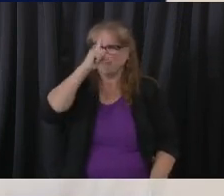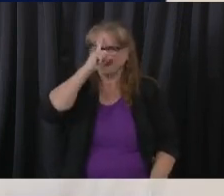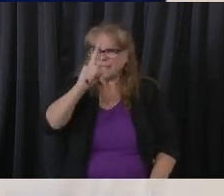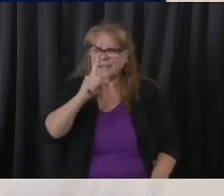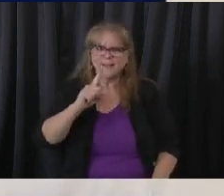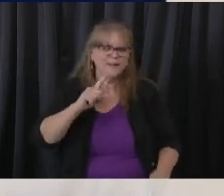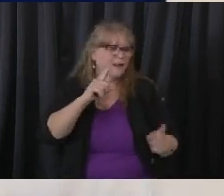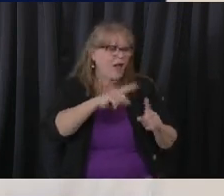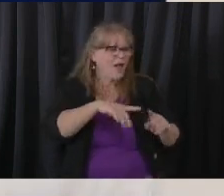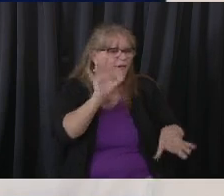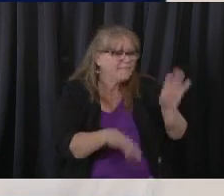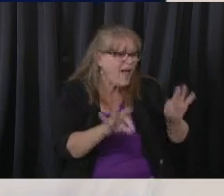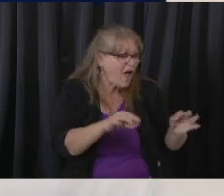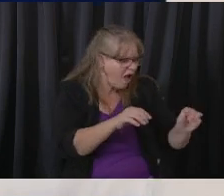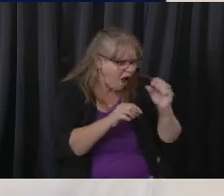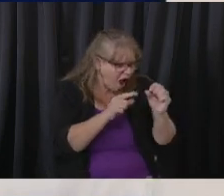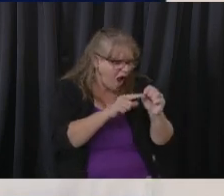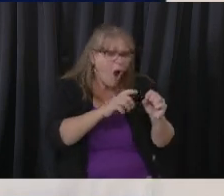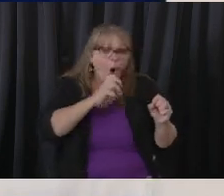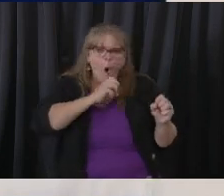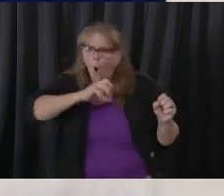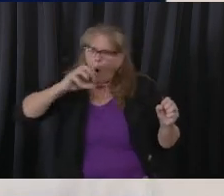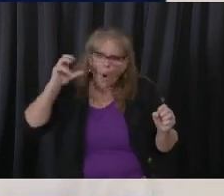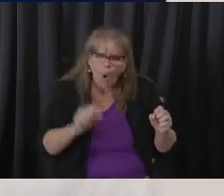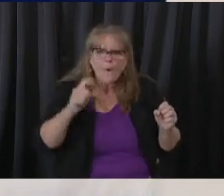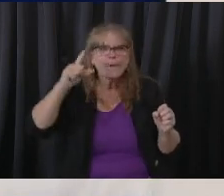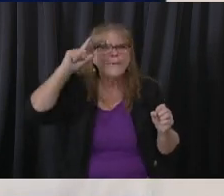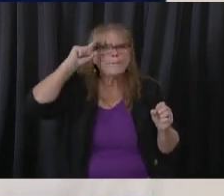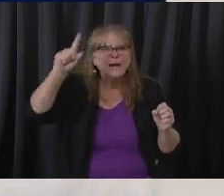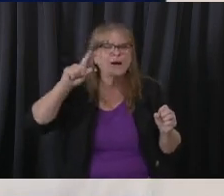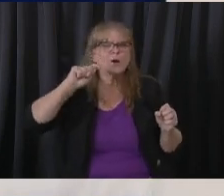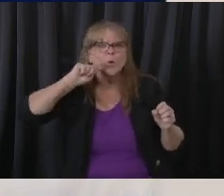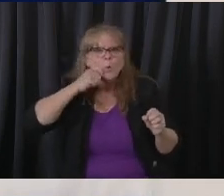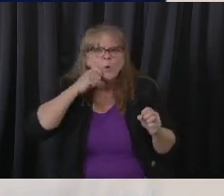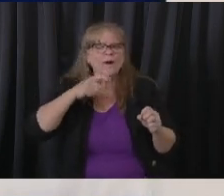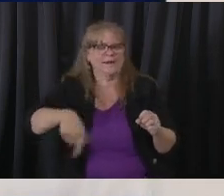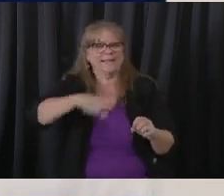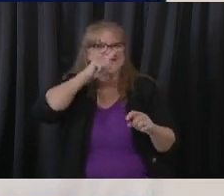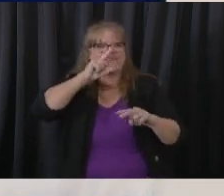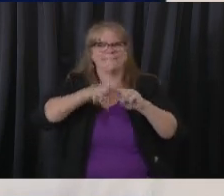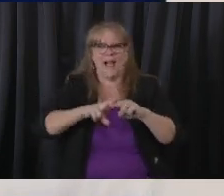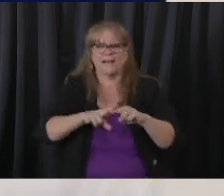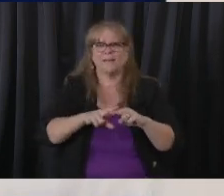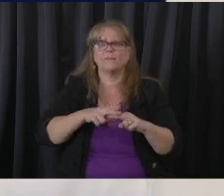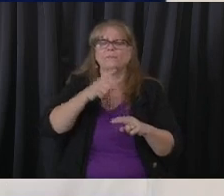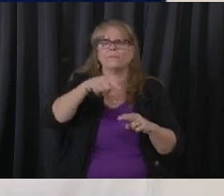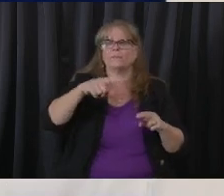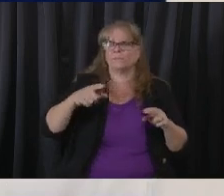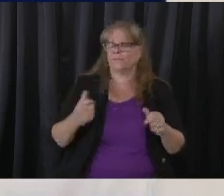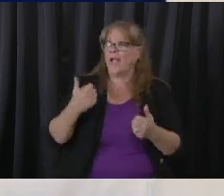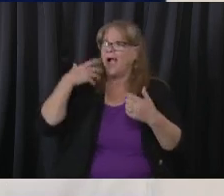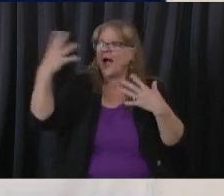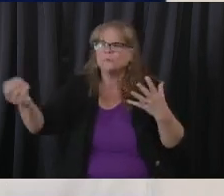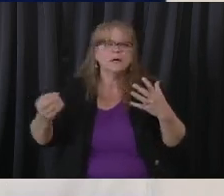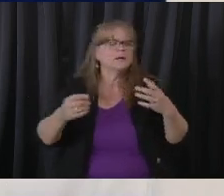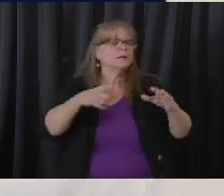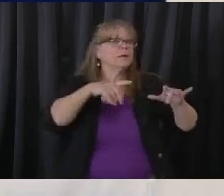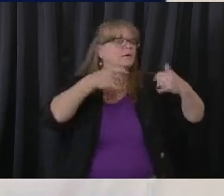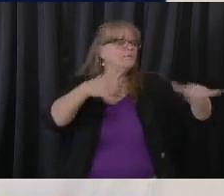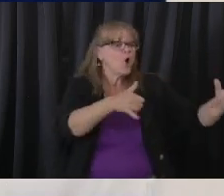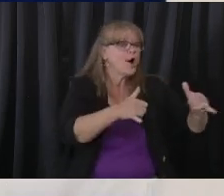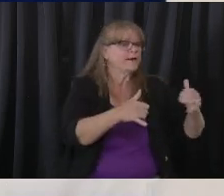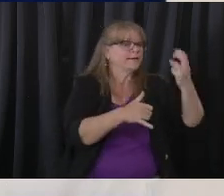enjoyed the cake. We brought out a candle on just on the slice of cake so that he would just blow on the slice and blow it out rather than the whole cake. look,